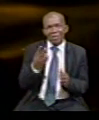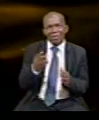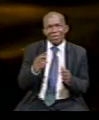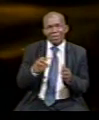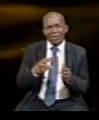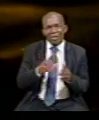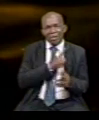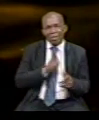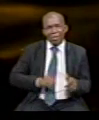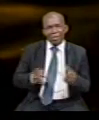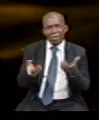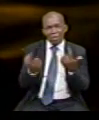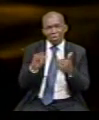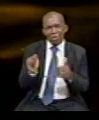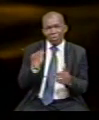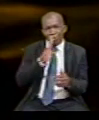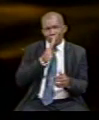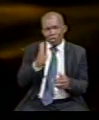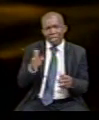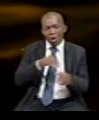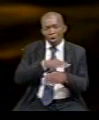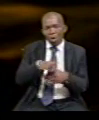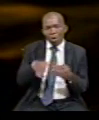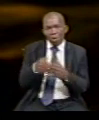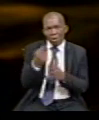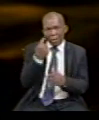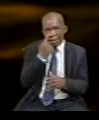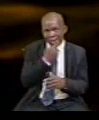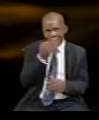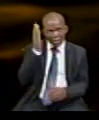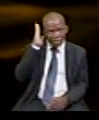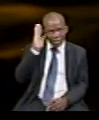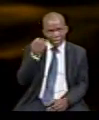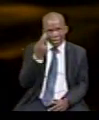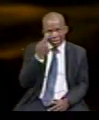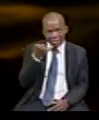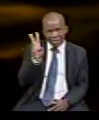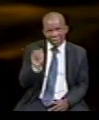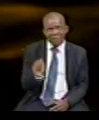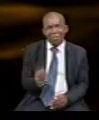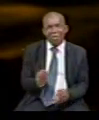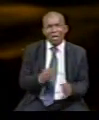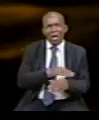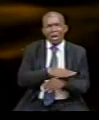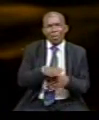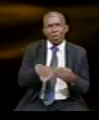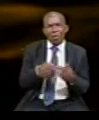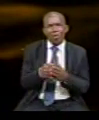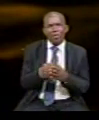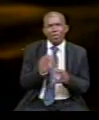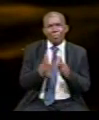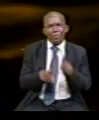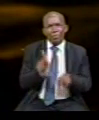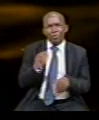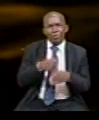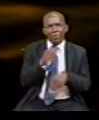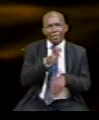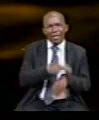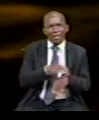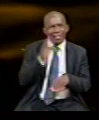every eye shall see him, and they also which pierced him, and all kindreds of the earth shall wail because of him. Even